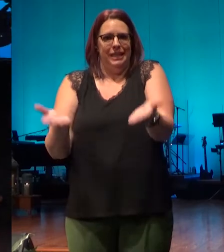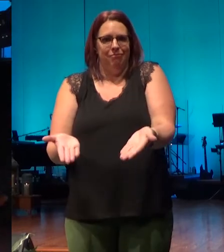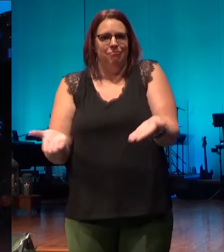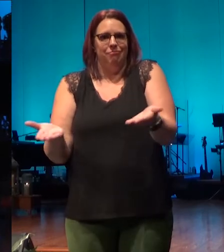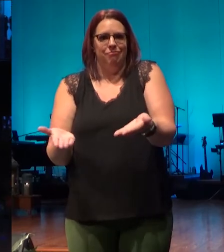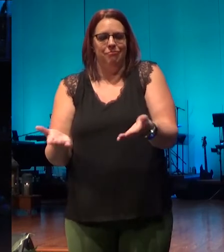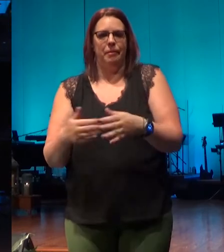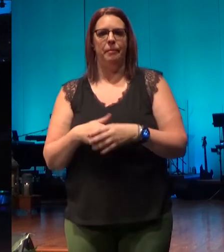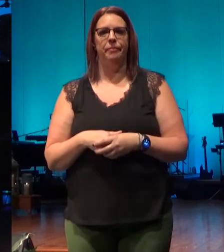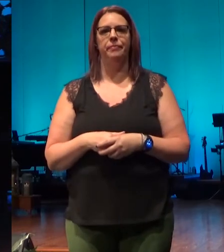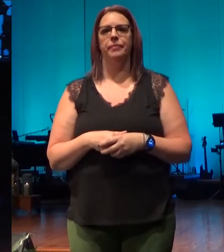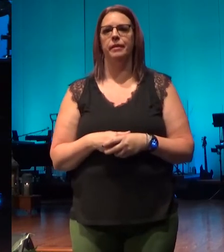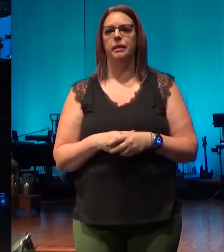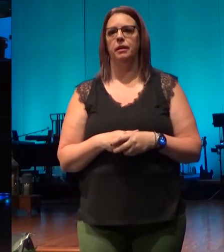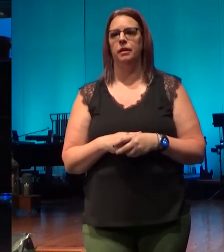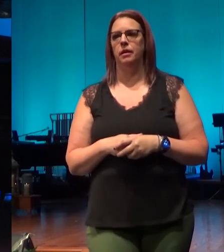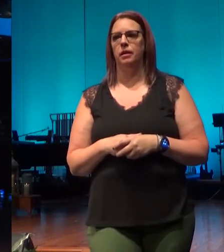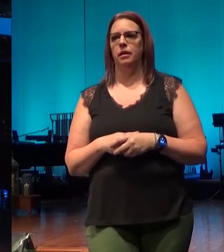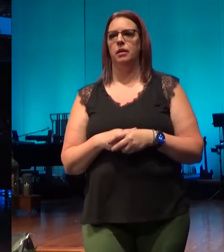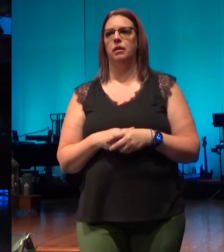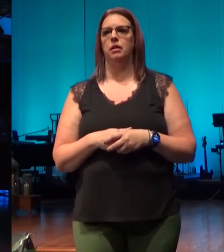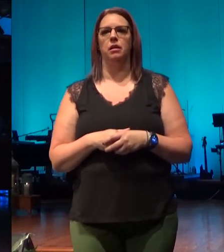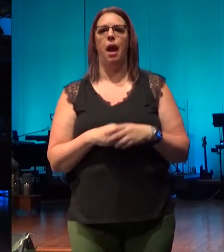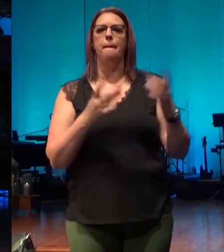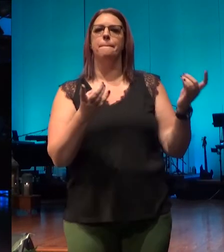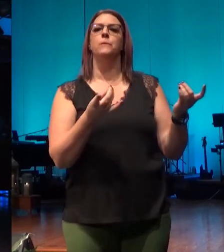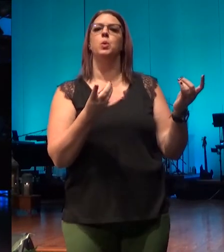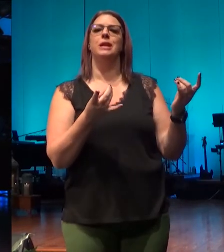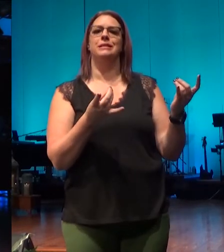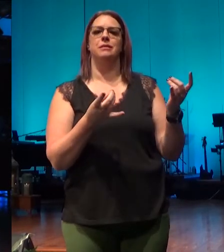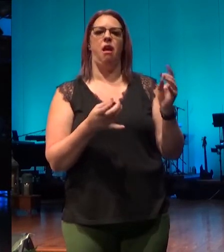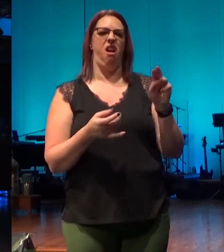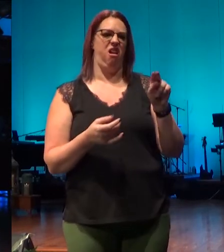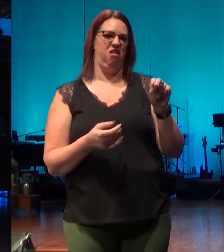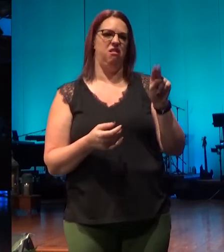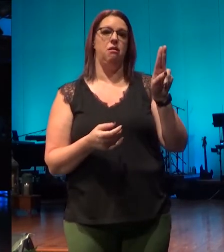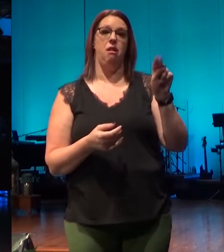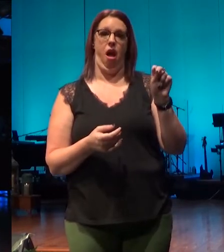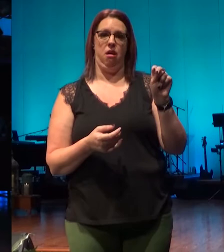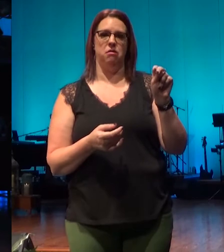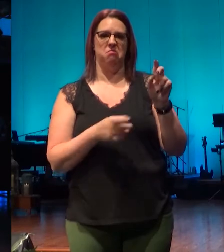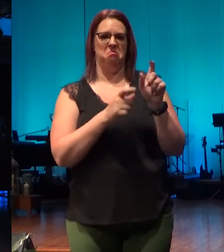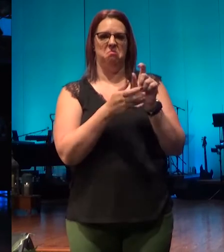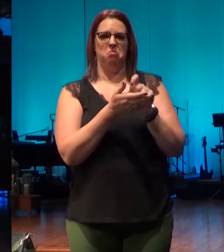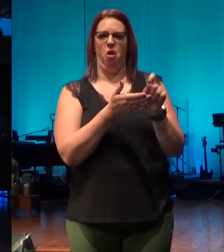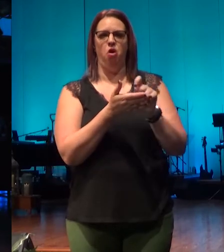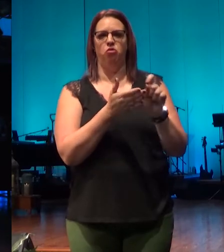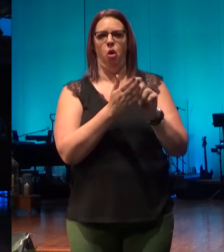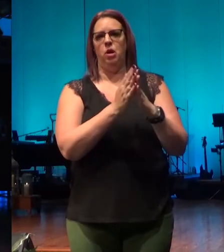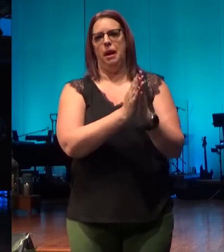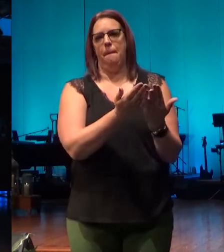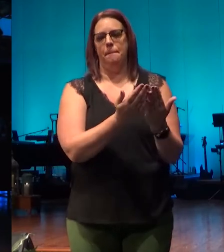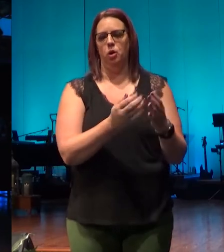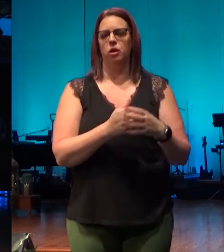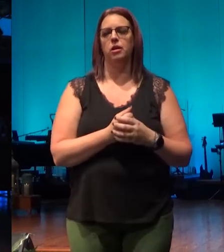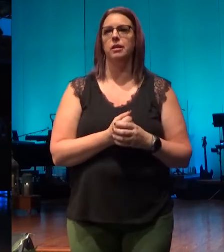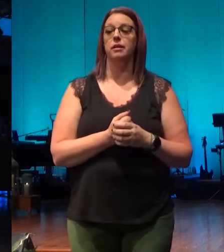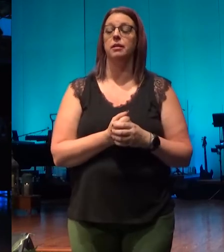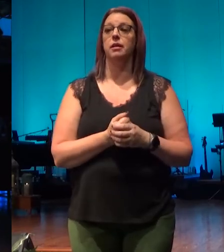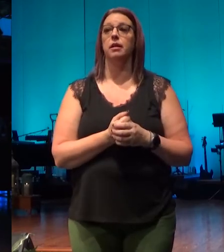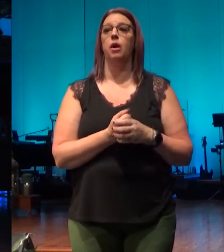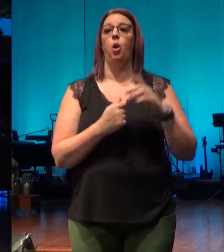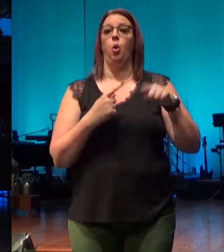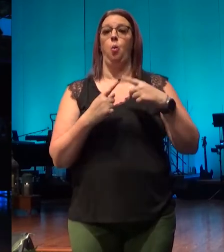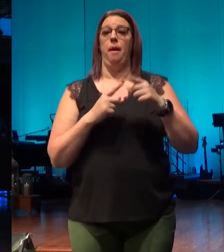Pema Chodron, the wonderful Buddhist nun, in her book, Comfortable with Uncertainty, says so powerfully,